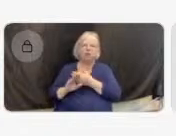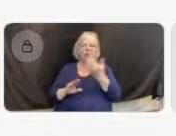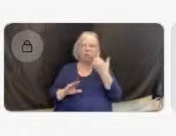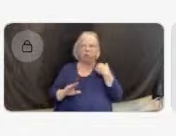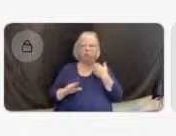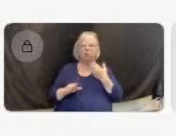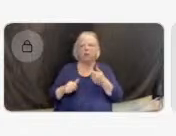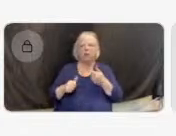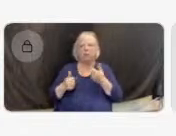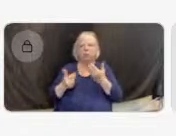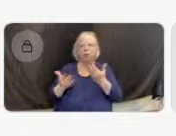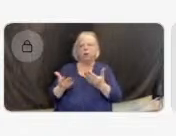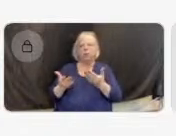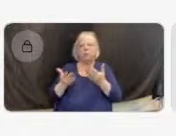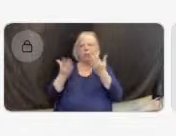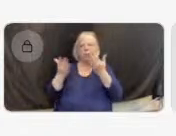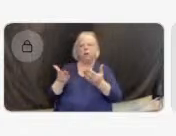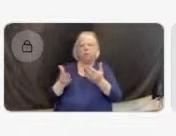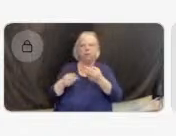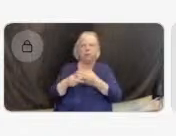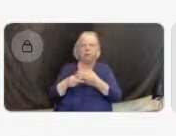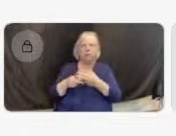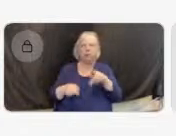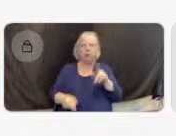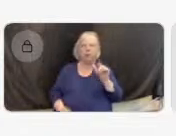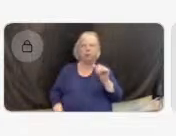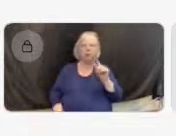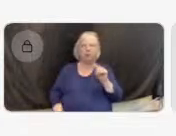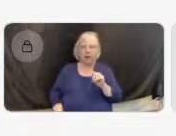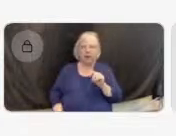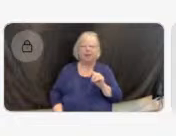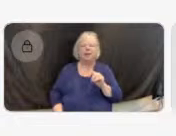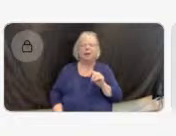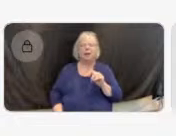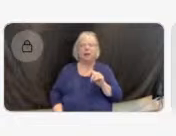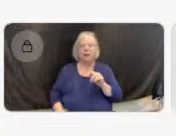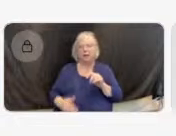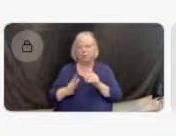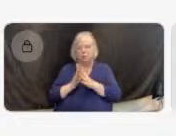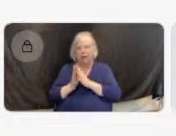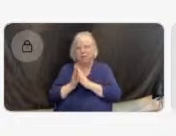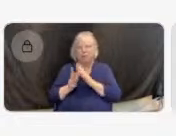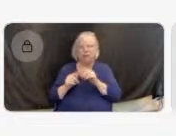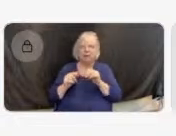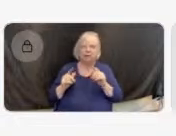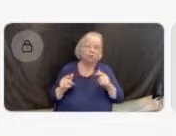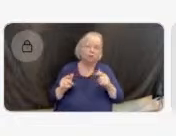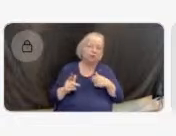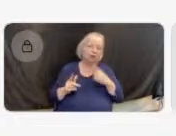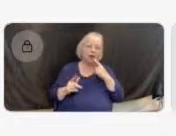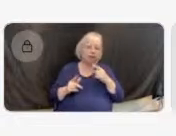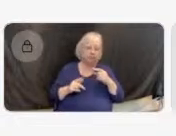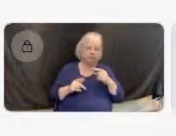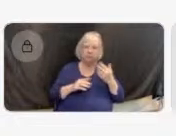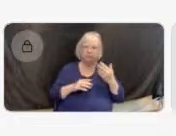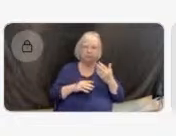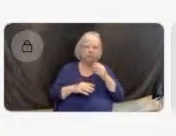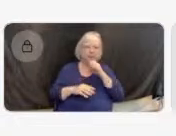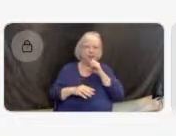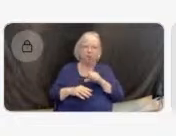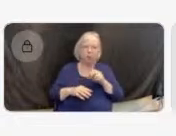traffic, and I can go back through all that. In fact, I just pulled my notes out of my file from the original hearing.